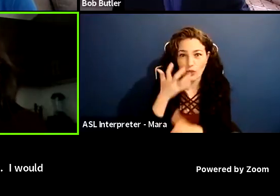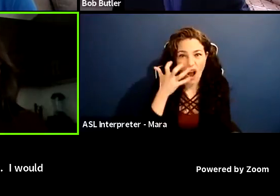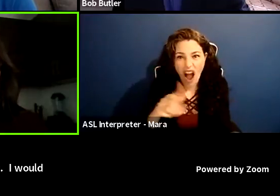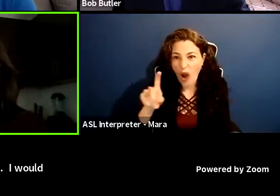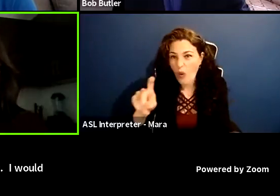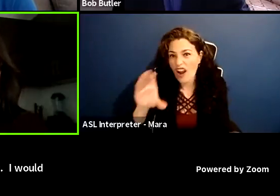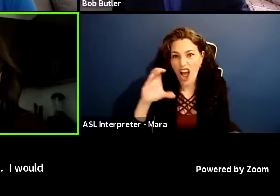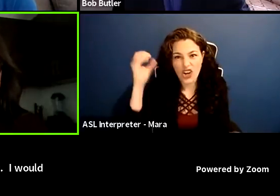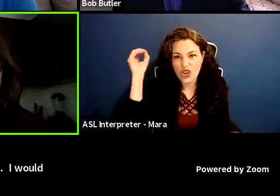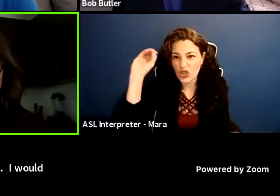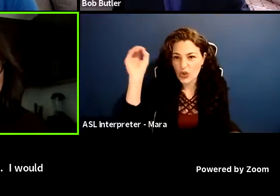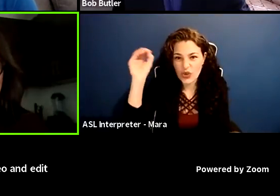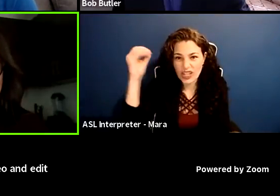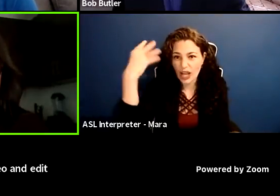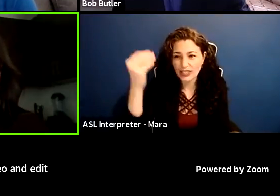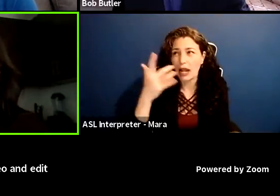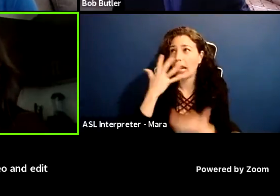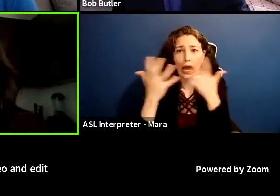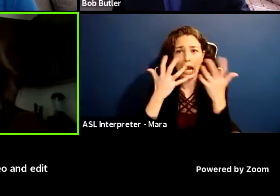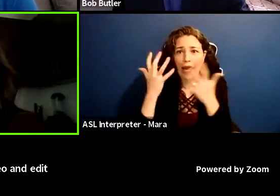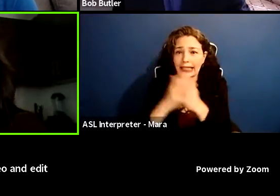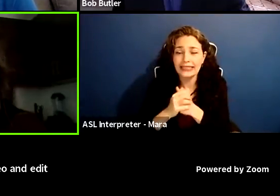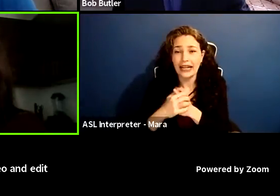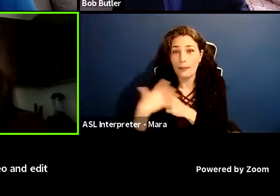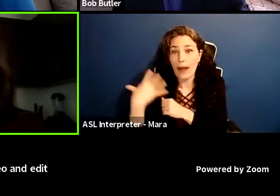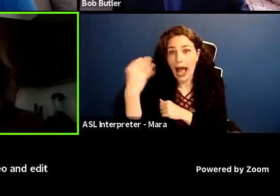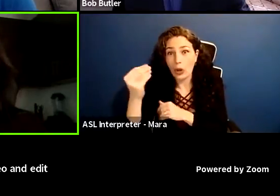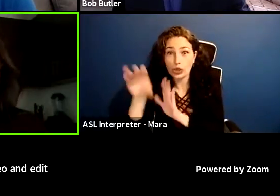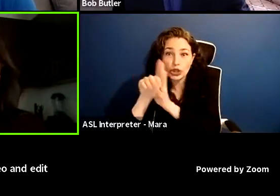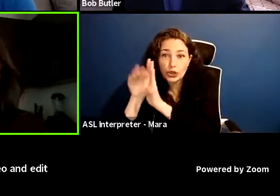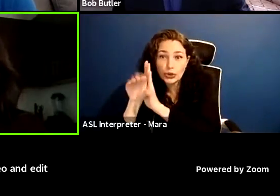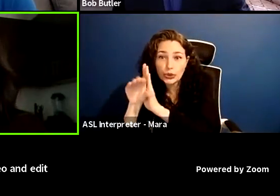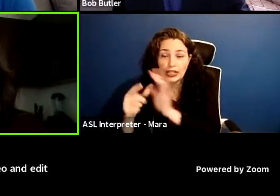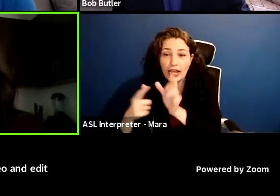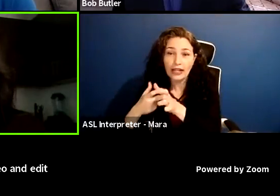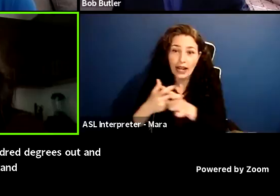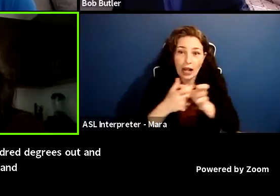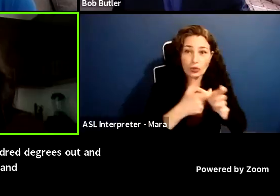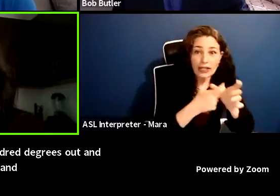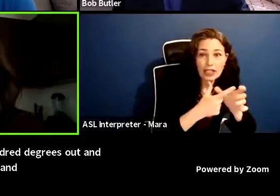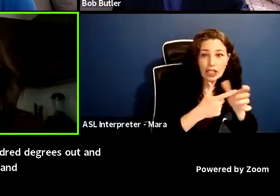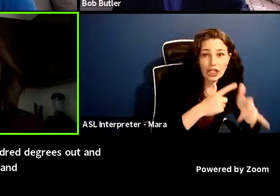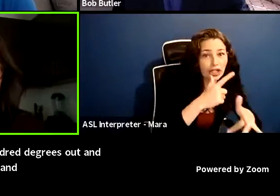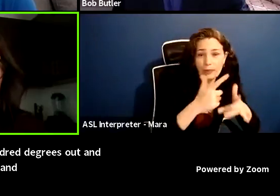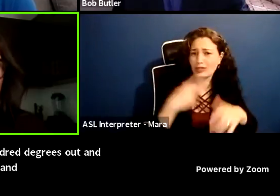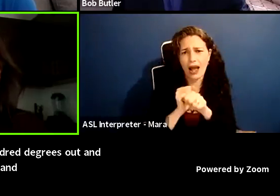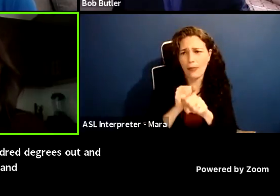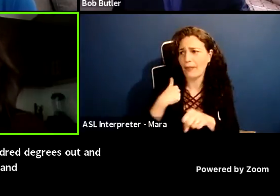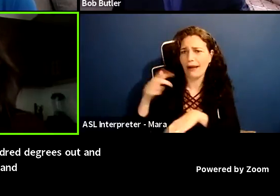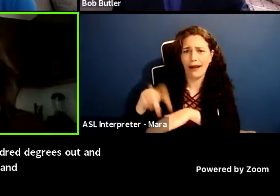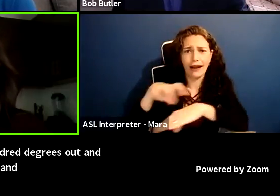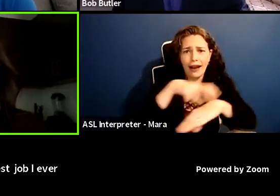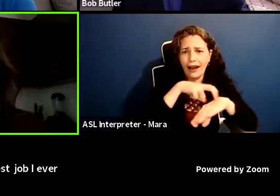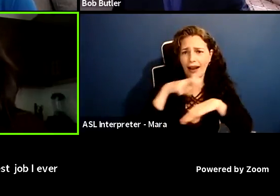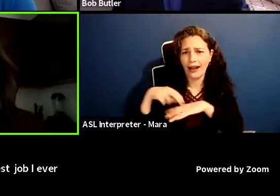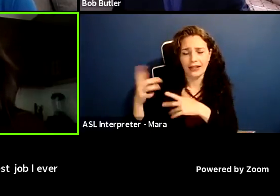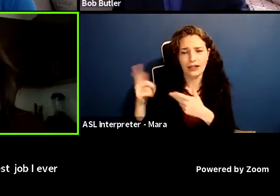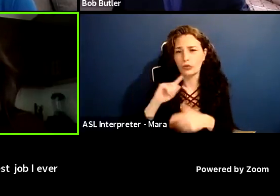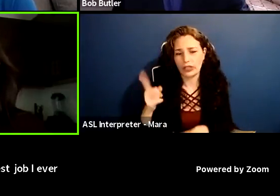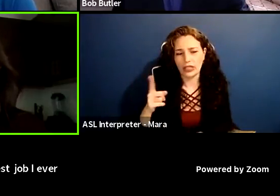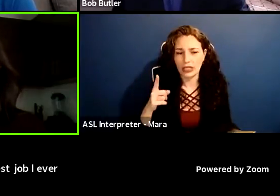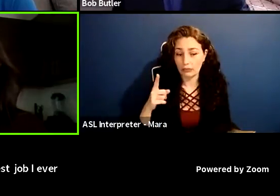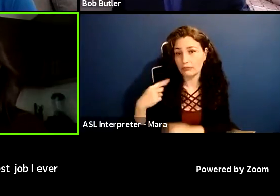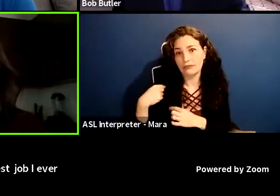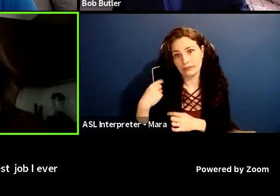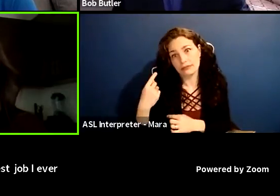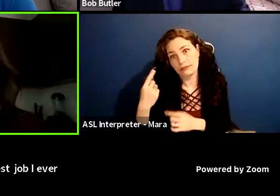own stand-ups, and then run out on set and front this story. Hardest job I've ever had, probably the hardest one I ever will. That's the